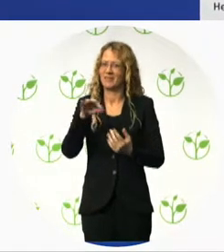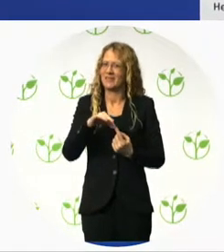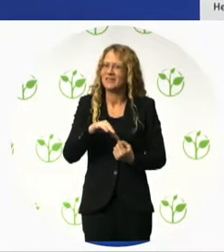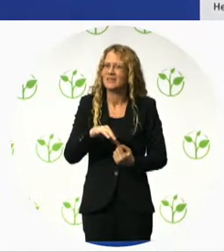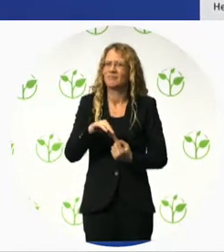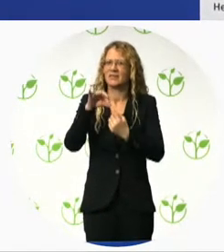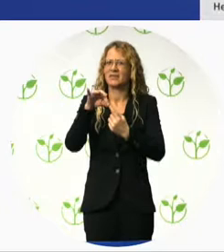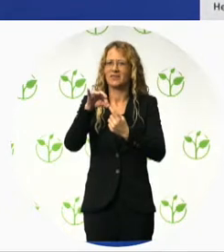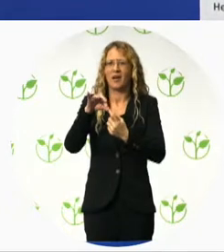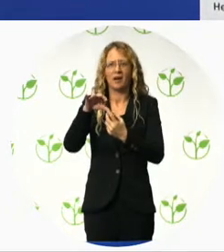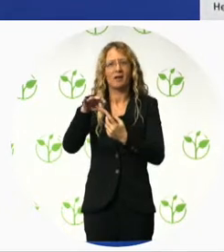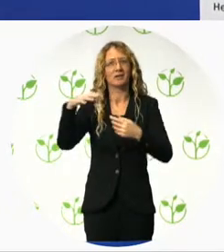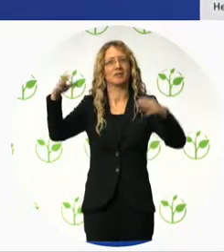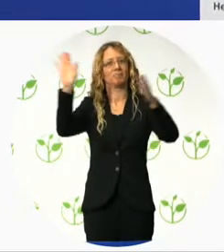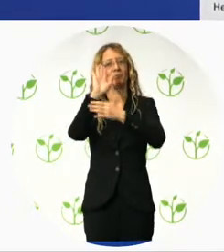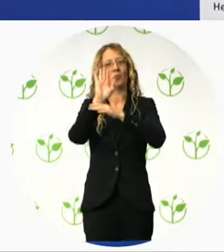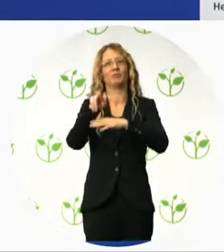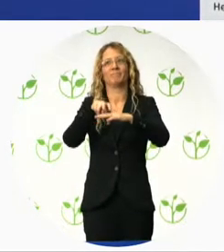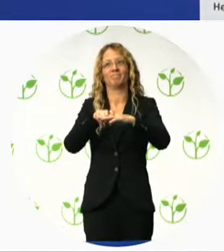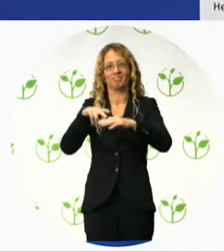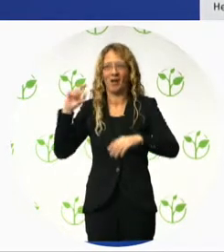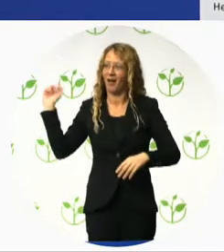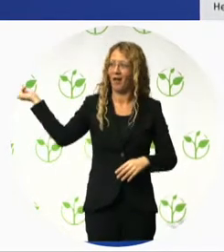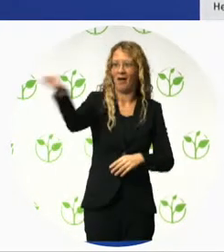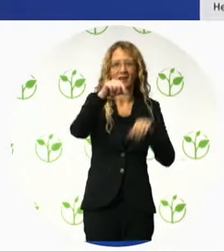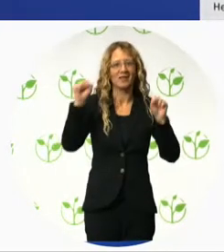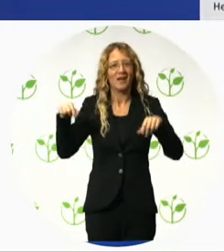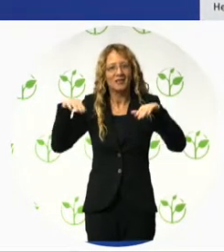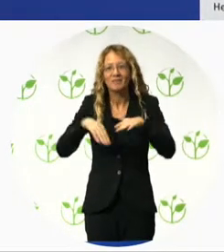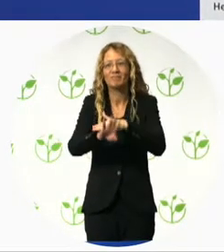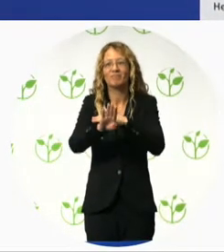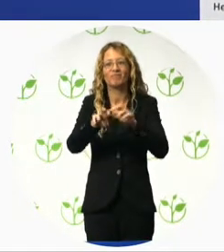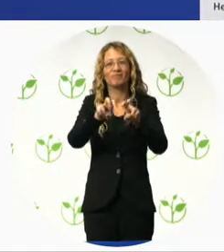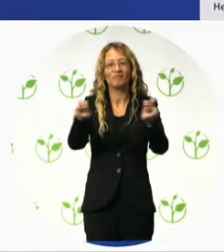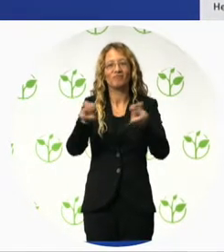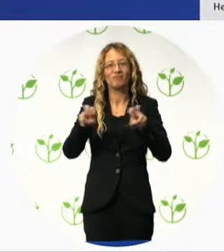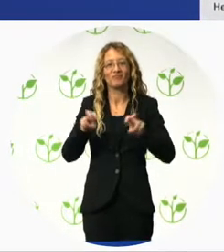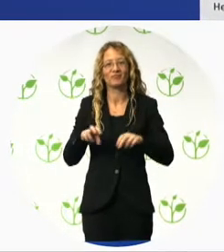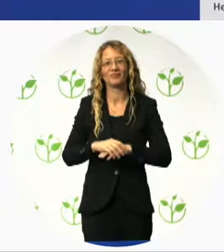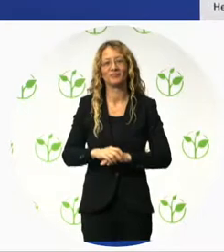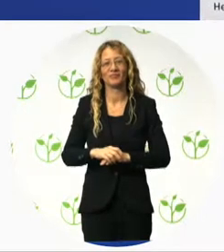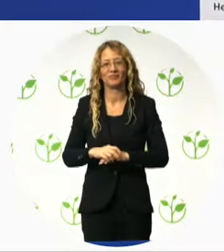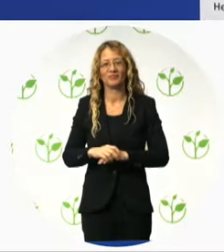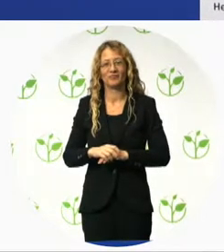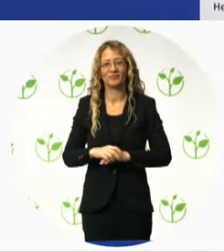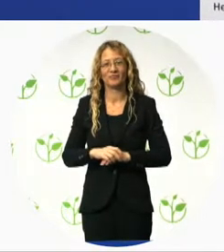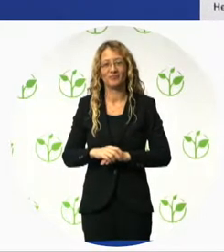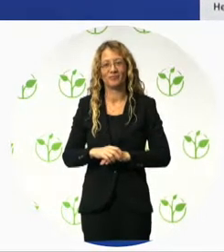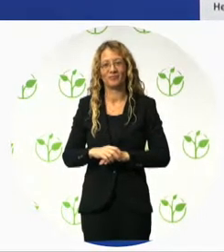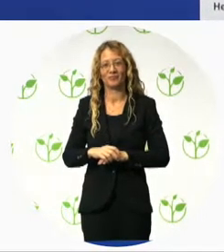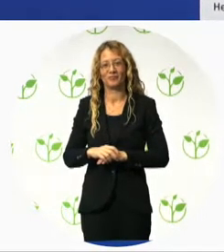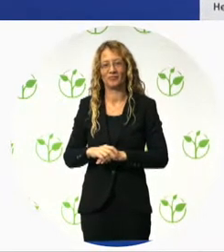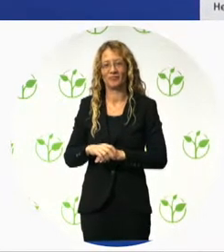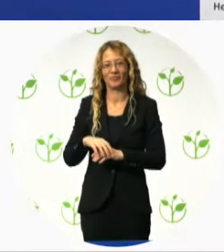that 12 movie theaters throughout the entire territory show these kinds of movies,